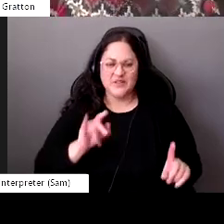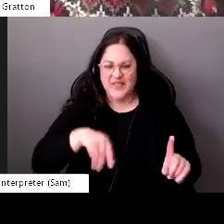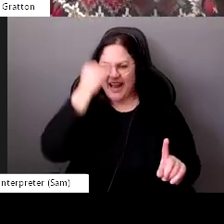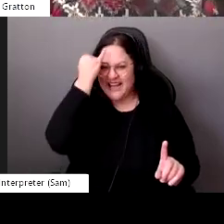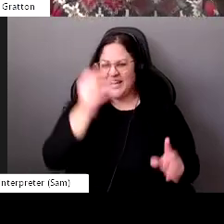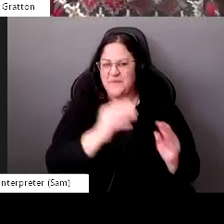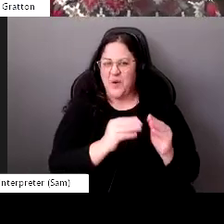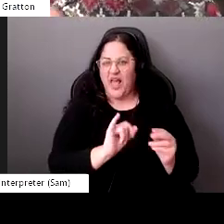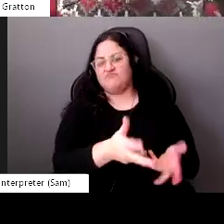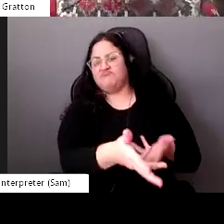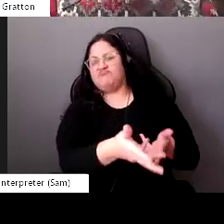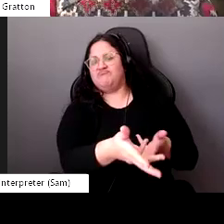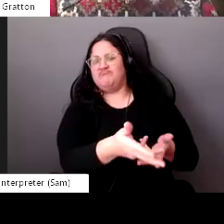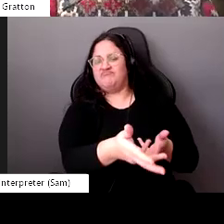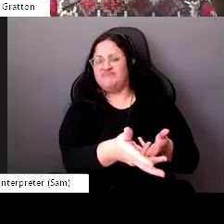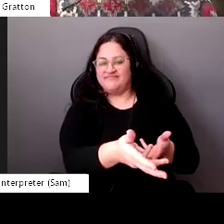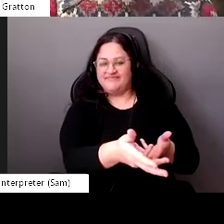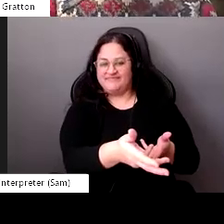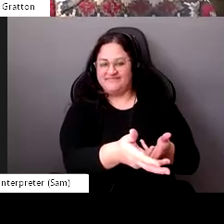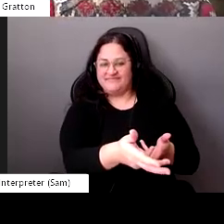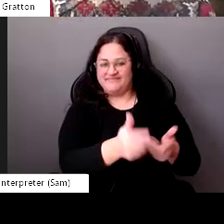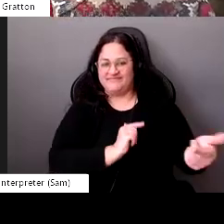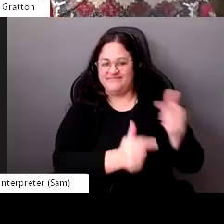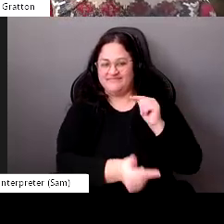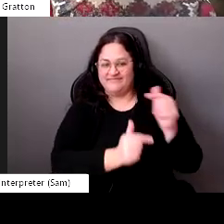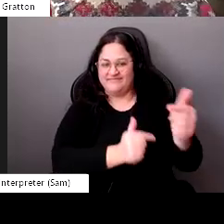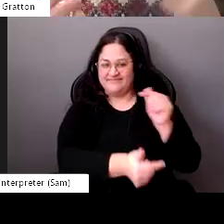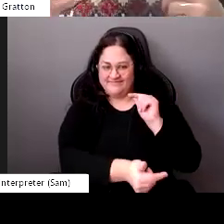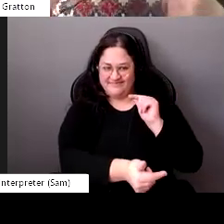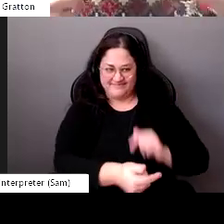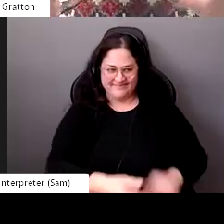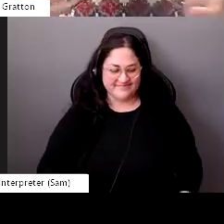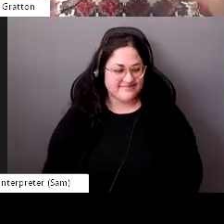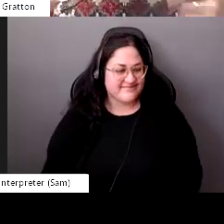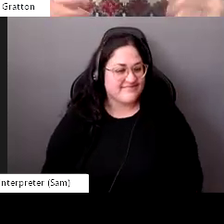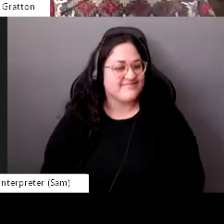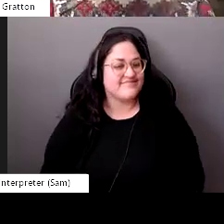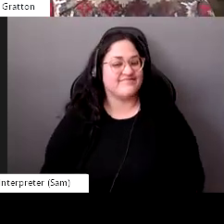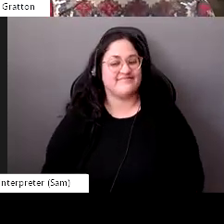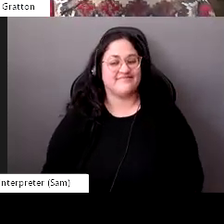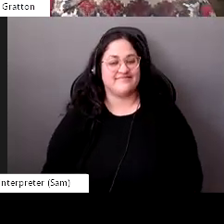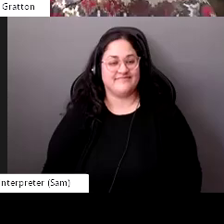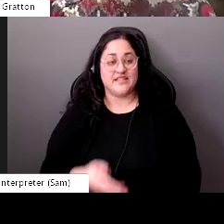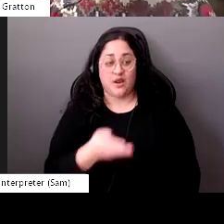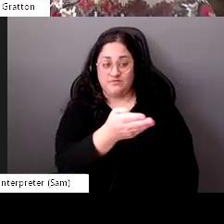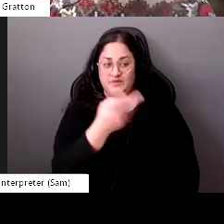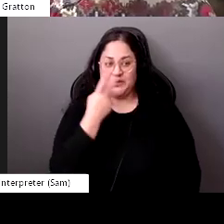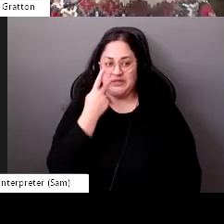So you asked ChatGPT, and here's the response it would give you. Thinking about it for a few